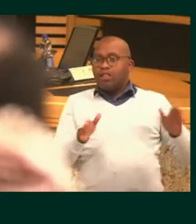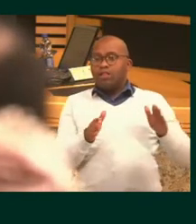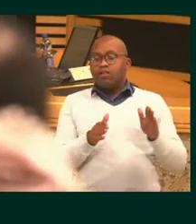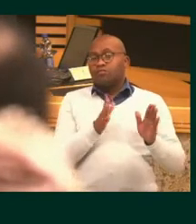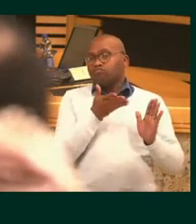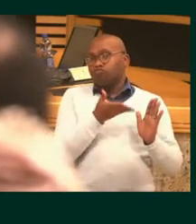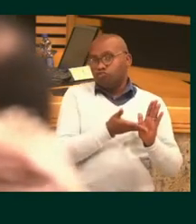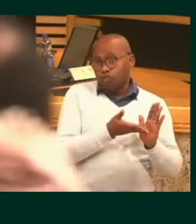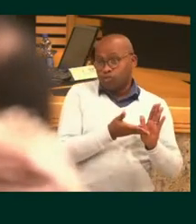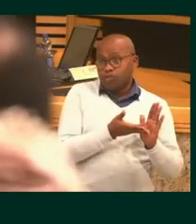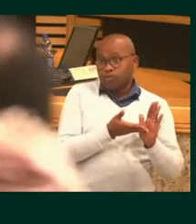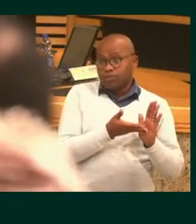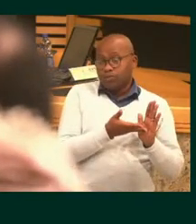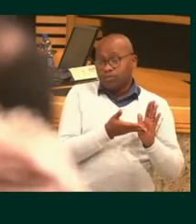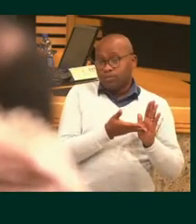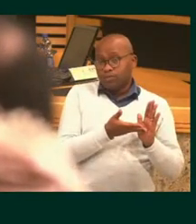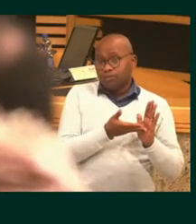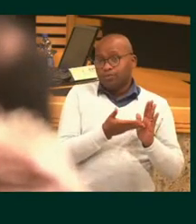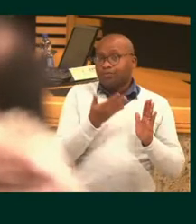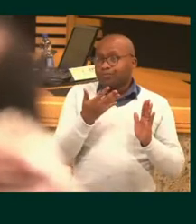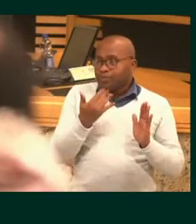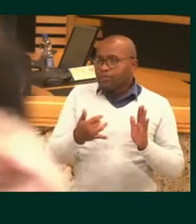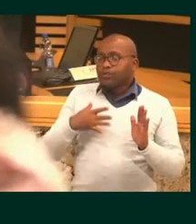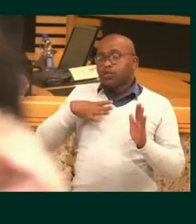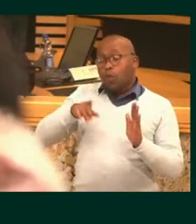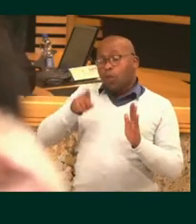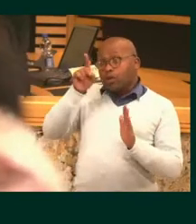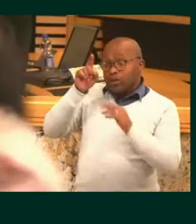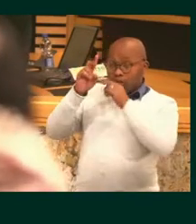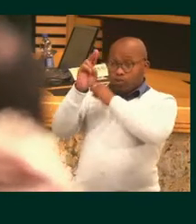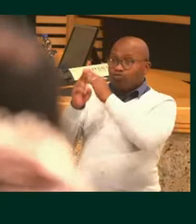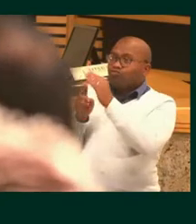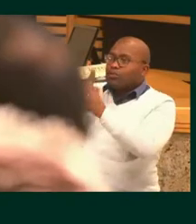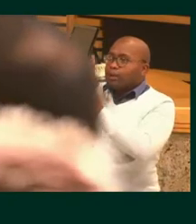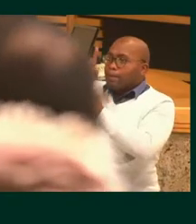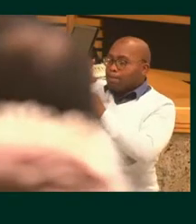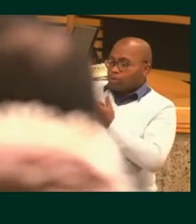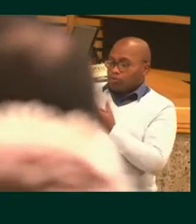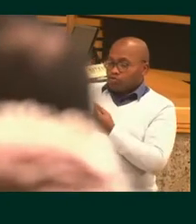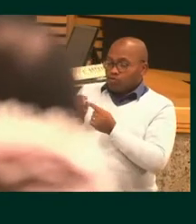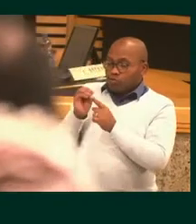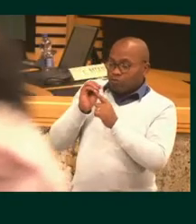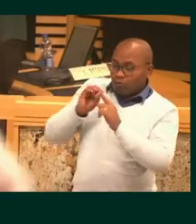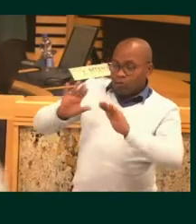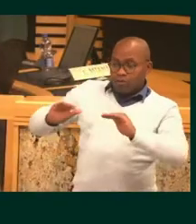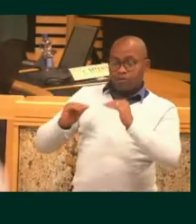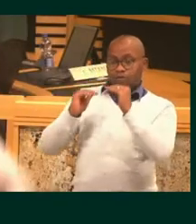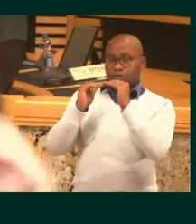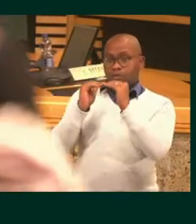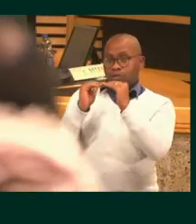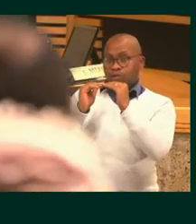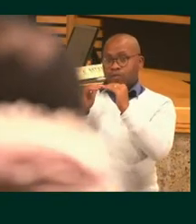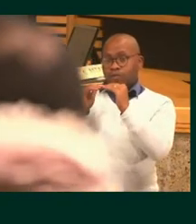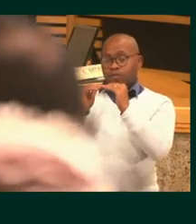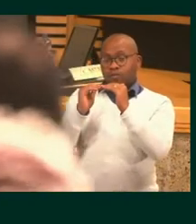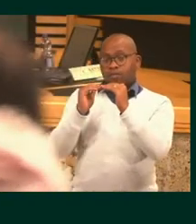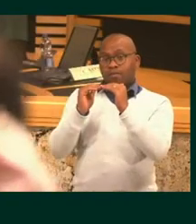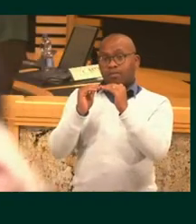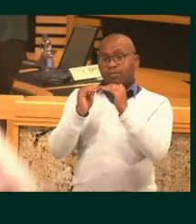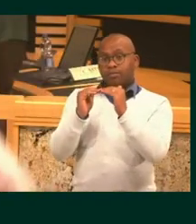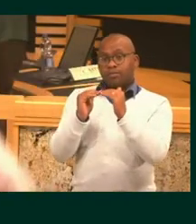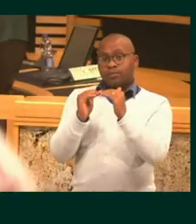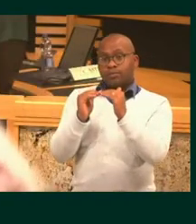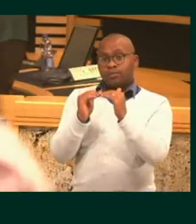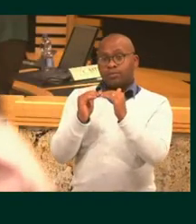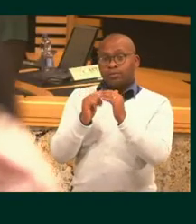countries in relation to Israel Palestine as against Russia Ukraine proxy war therefore resolves